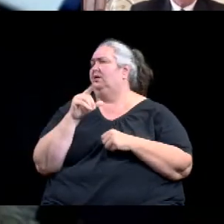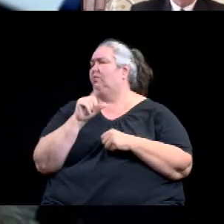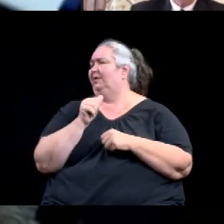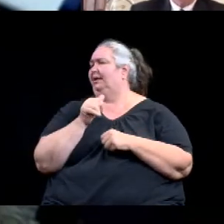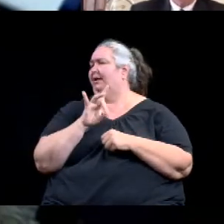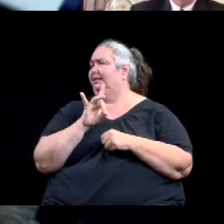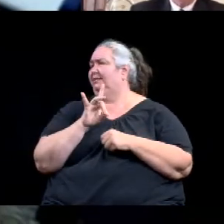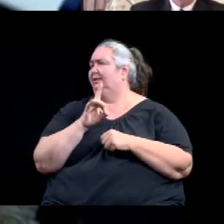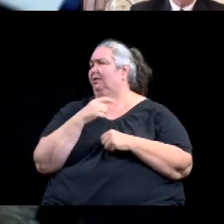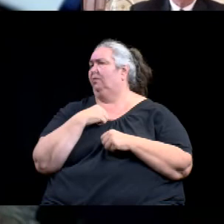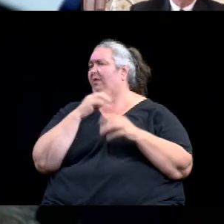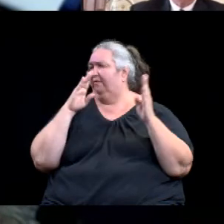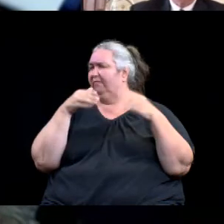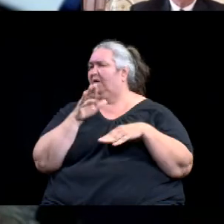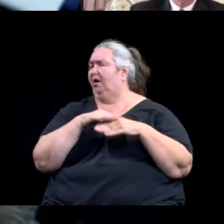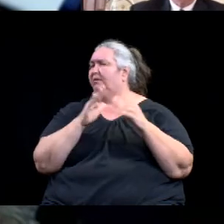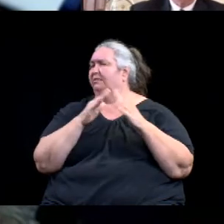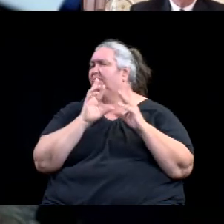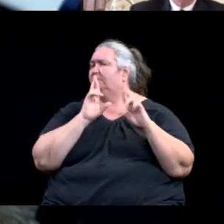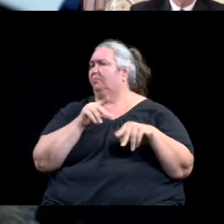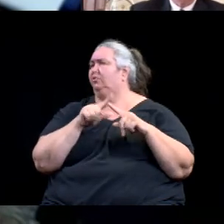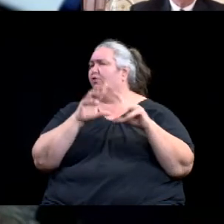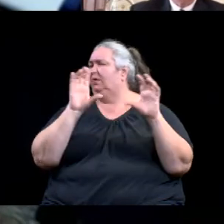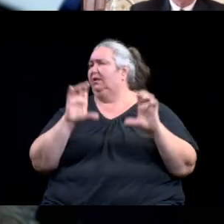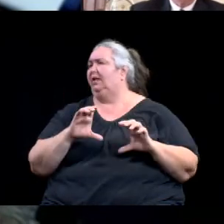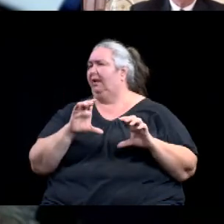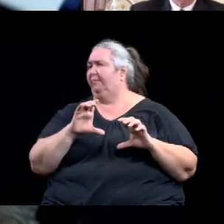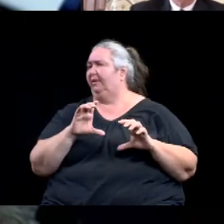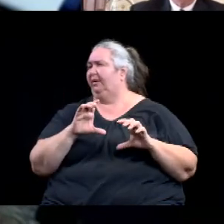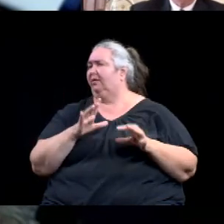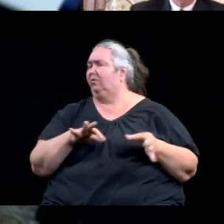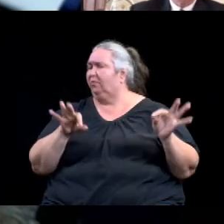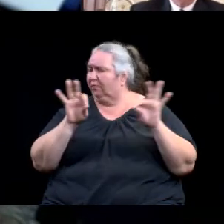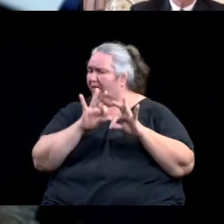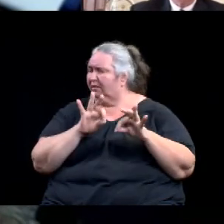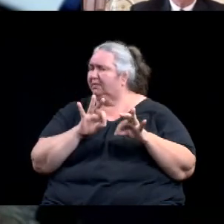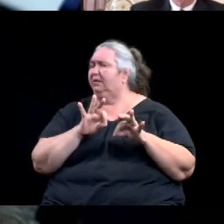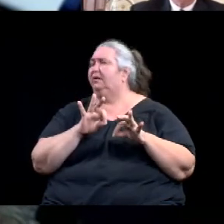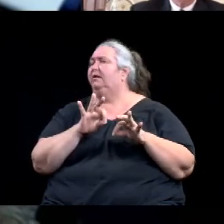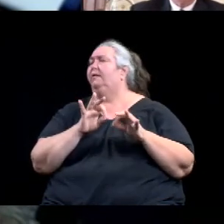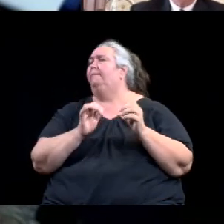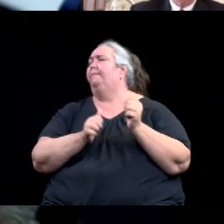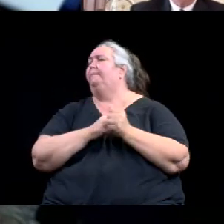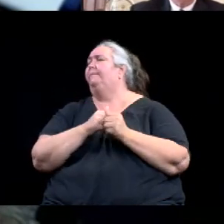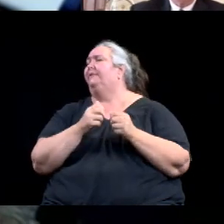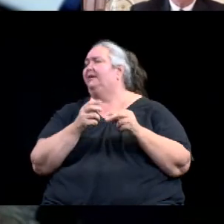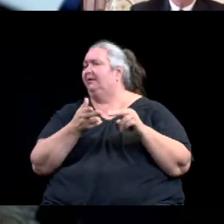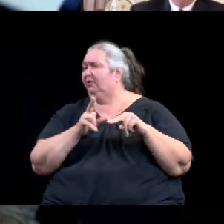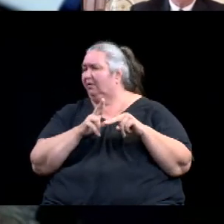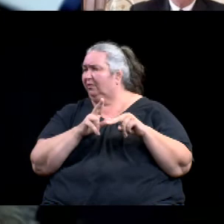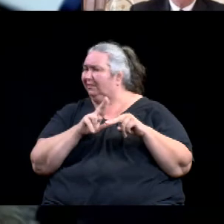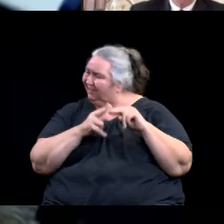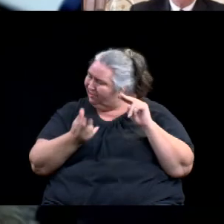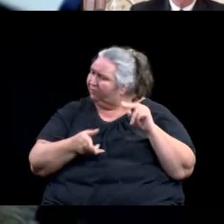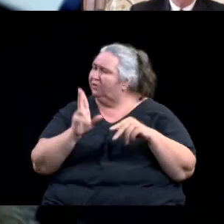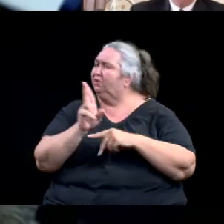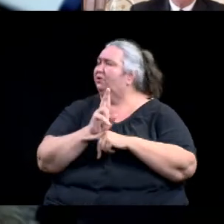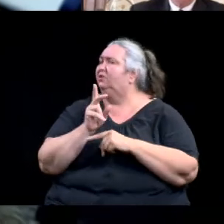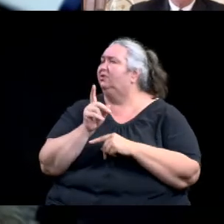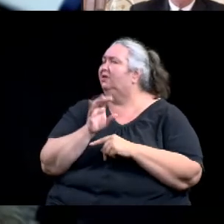renewable energy and electrification of transportation. It is commendable that we are beginning to join with other cities around the world in this critical